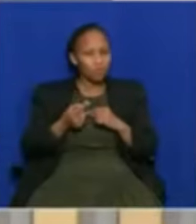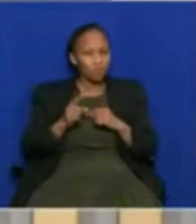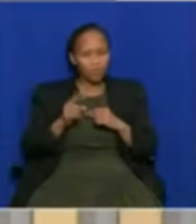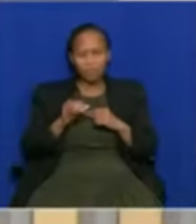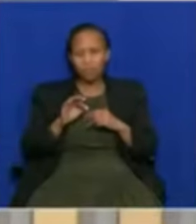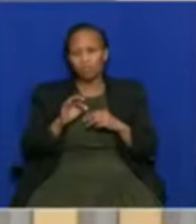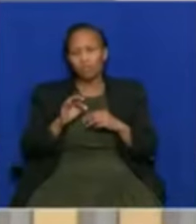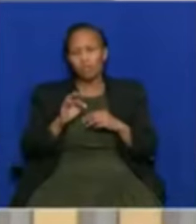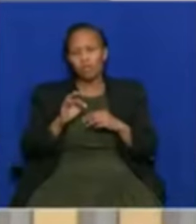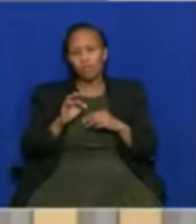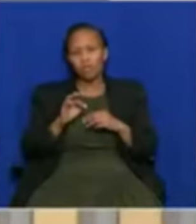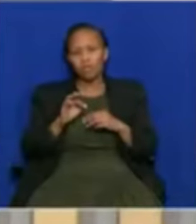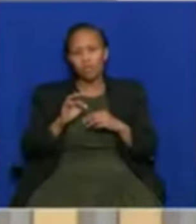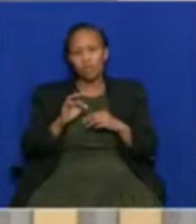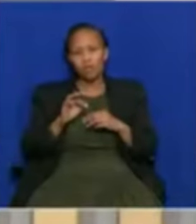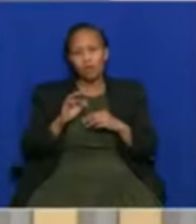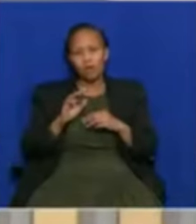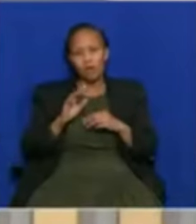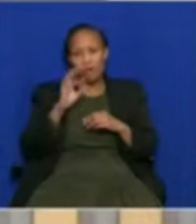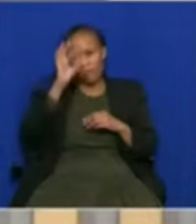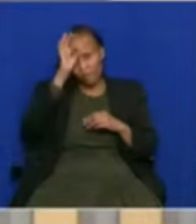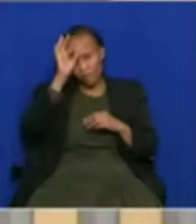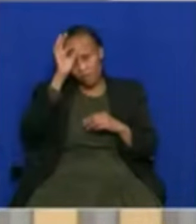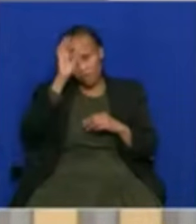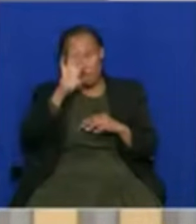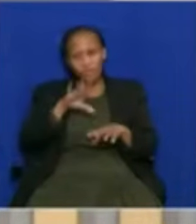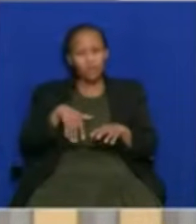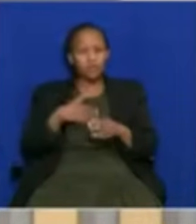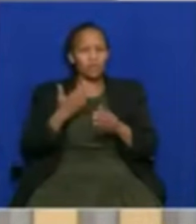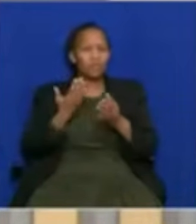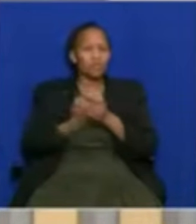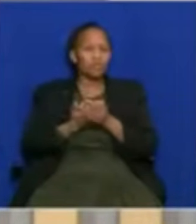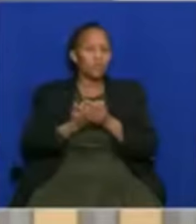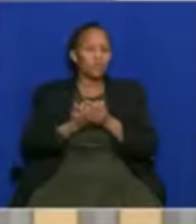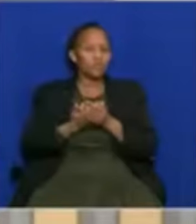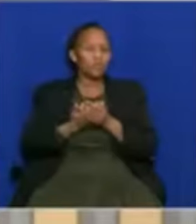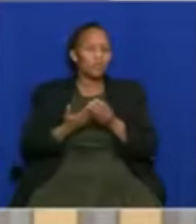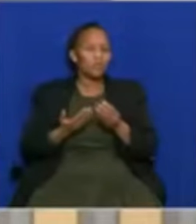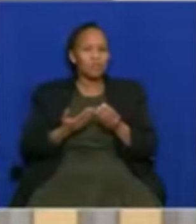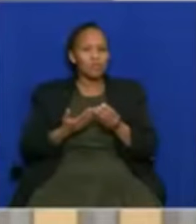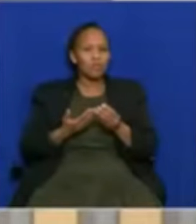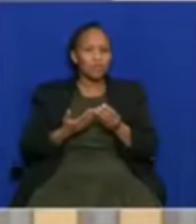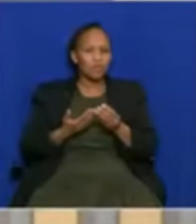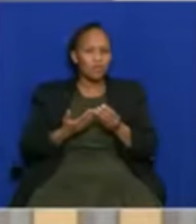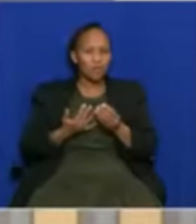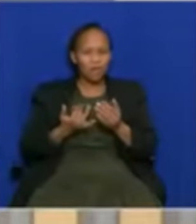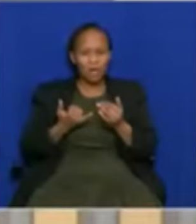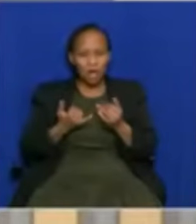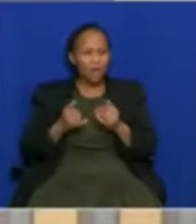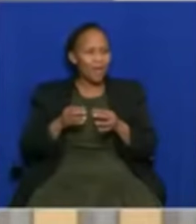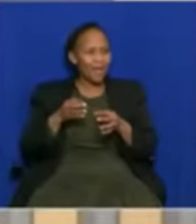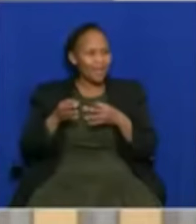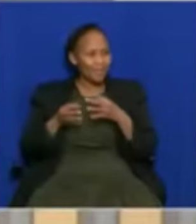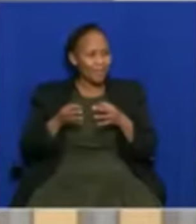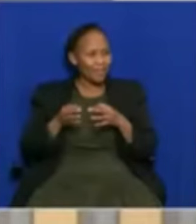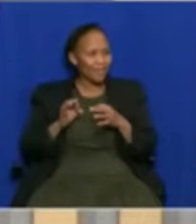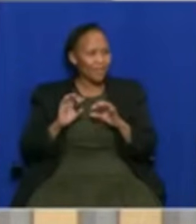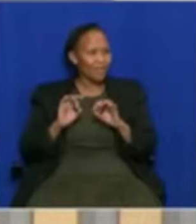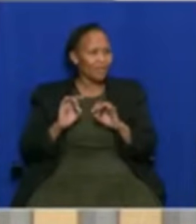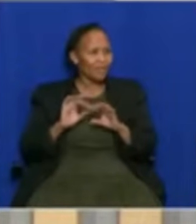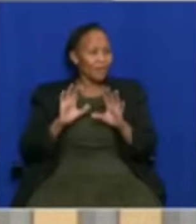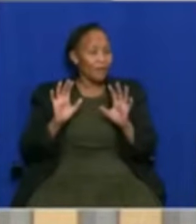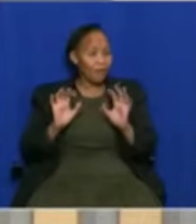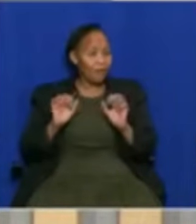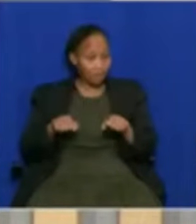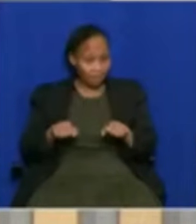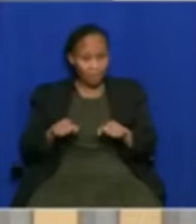with how you would address it as normal, structure it out. She's a civilian, does not